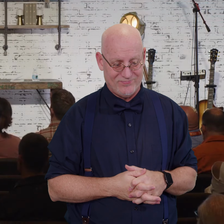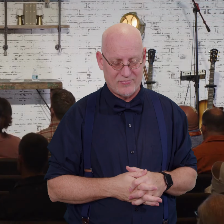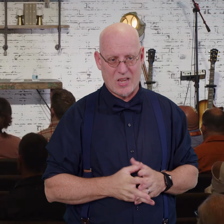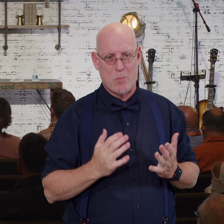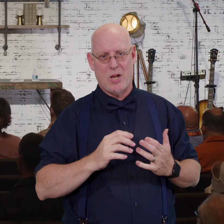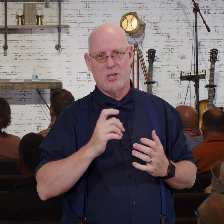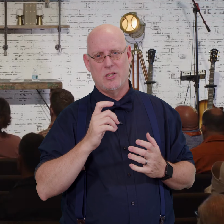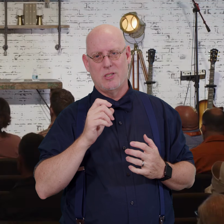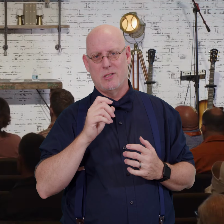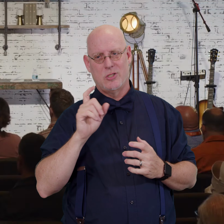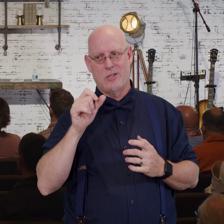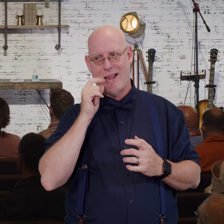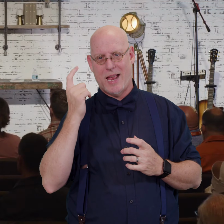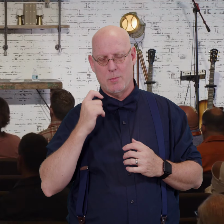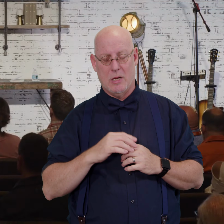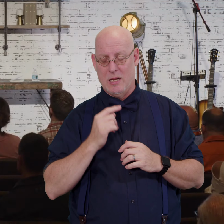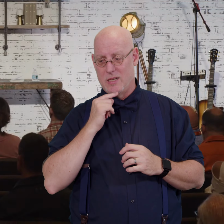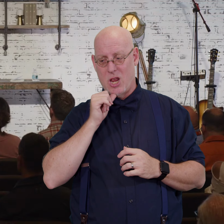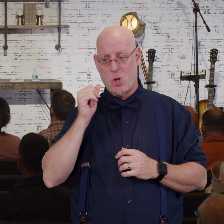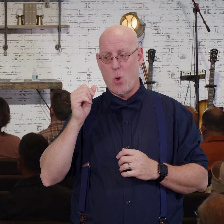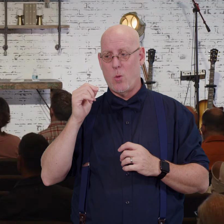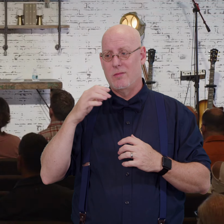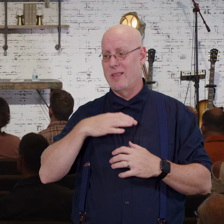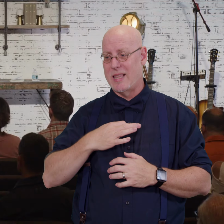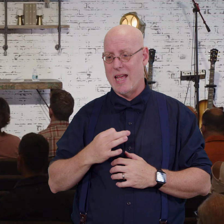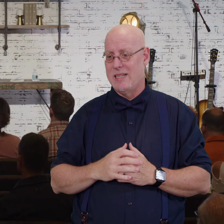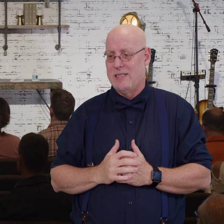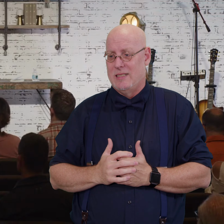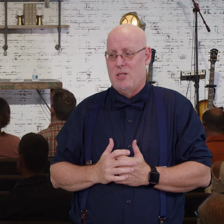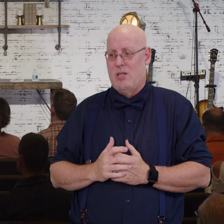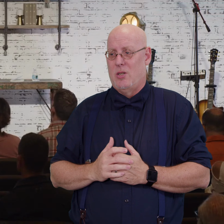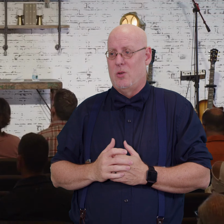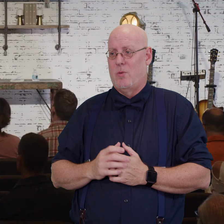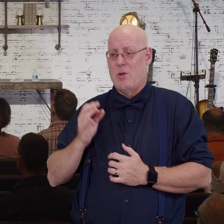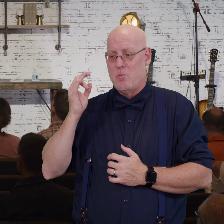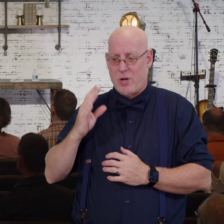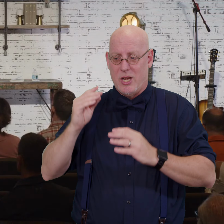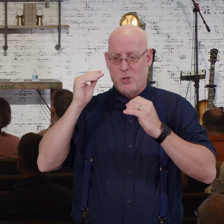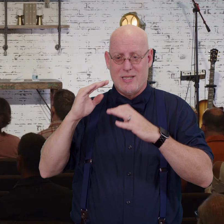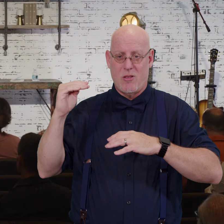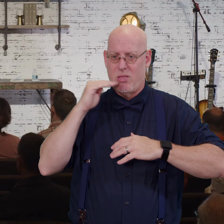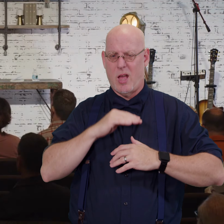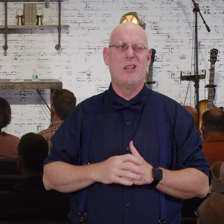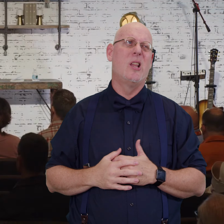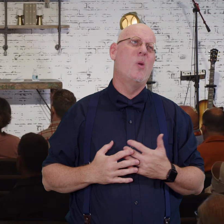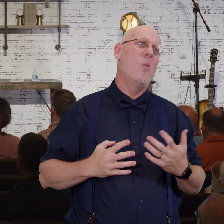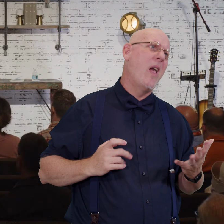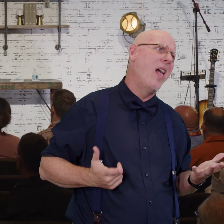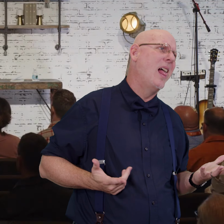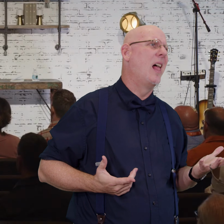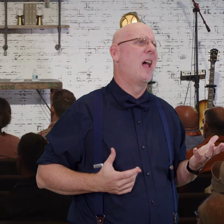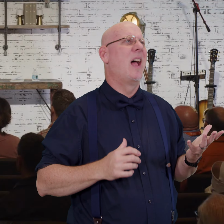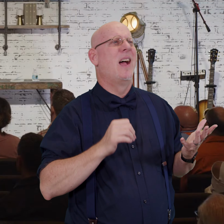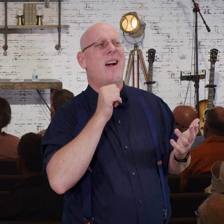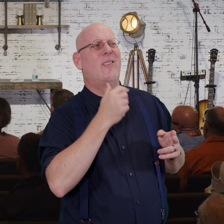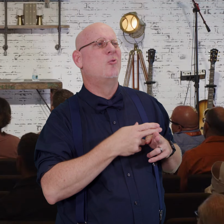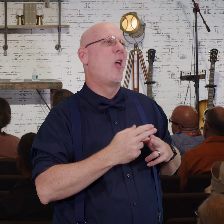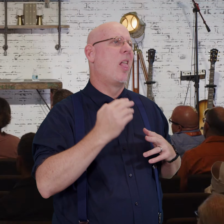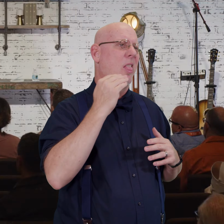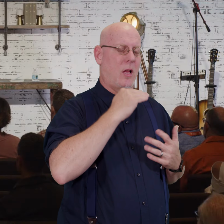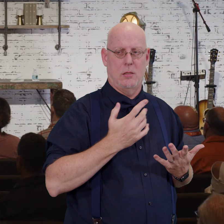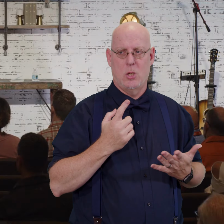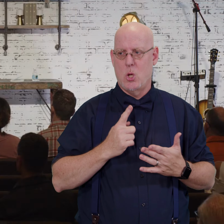probably regretted asking me the question. So I said, I just don't like when preachers or teachers lie. And he's like, well, I don't know if I would call it